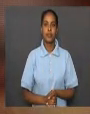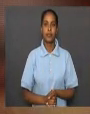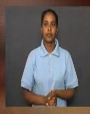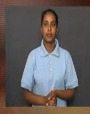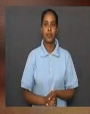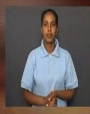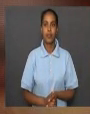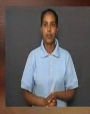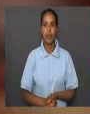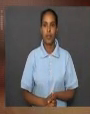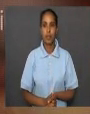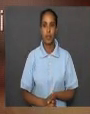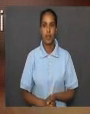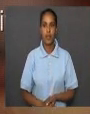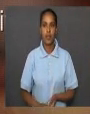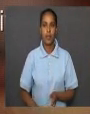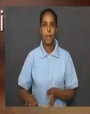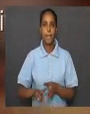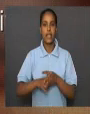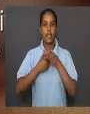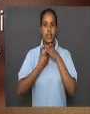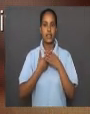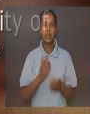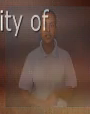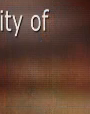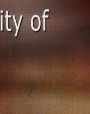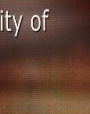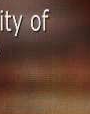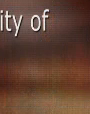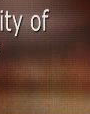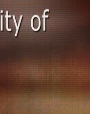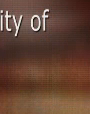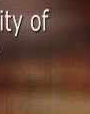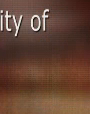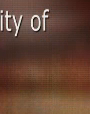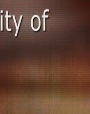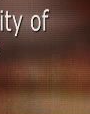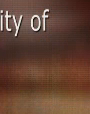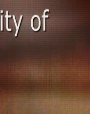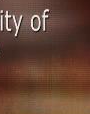Begin.